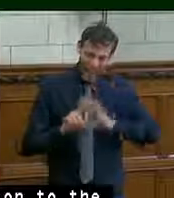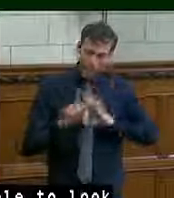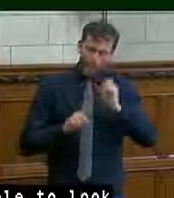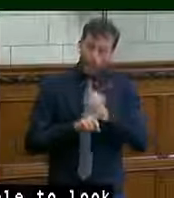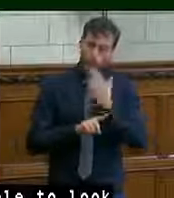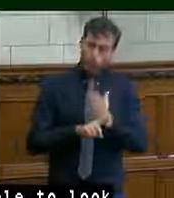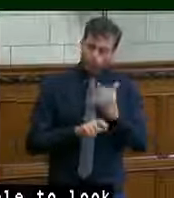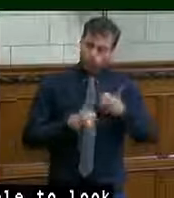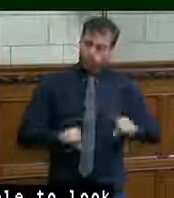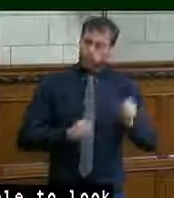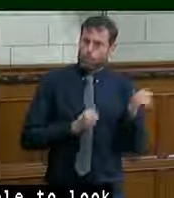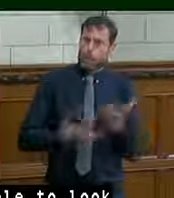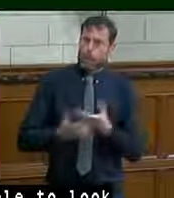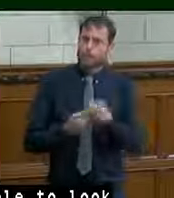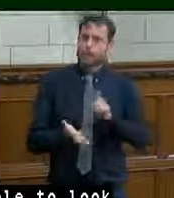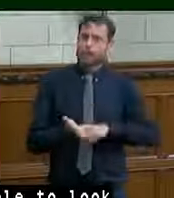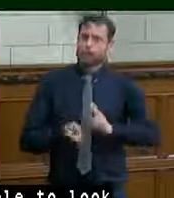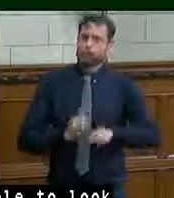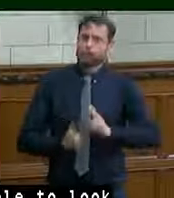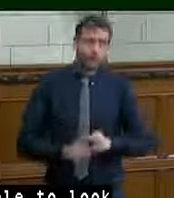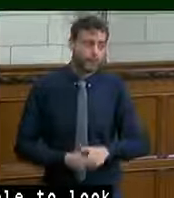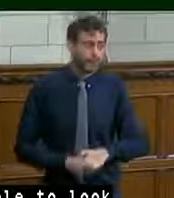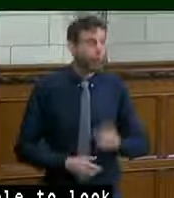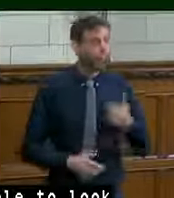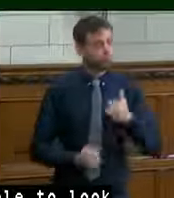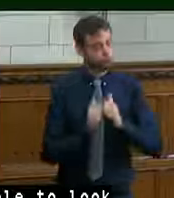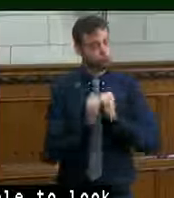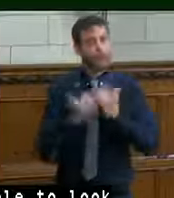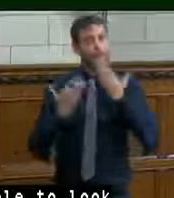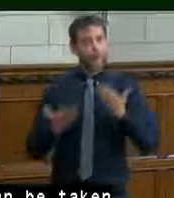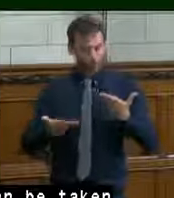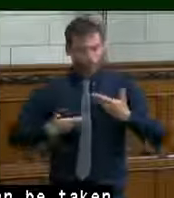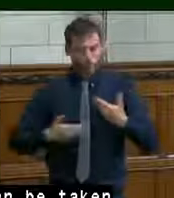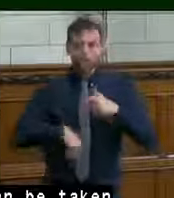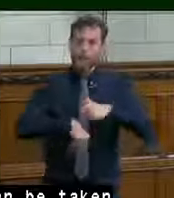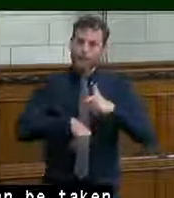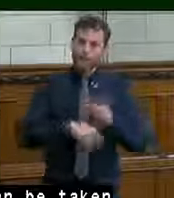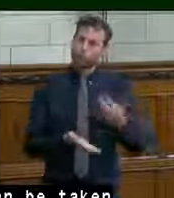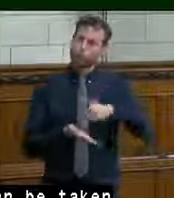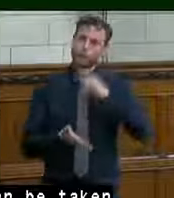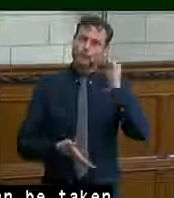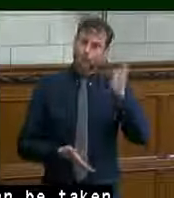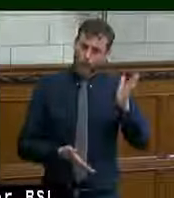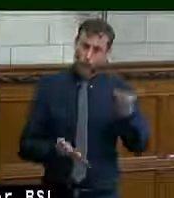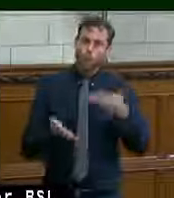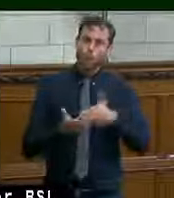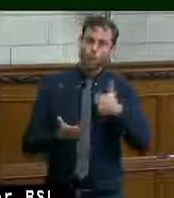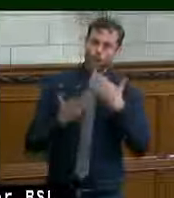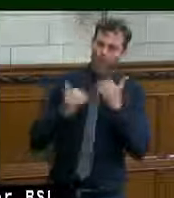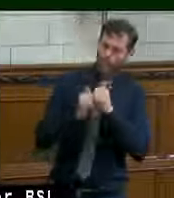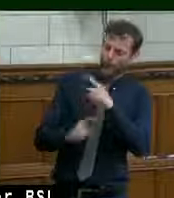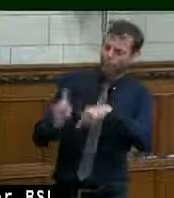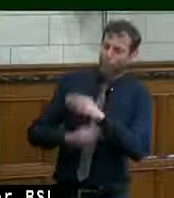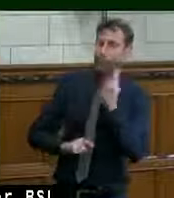BSL interpretation? Ms Ryan, I'm grateful for the opportunity to speak today and to help represent the views of the deaf community. I